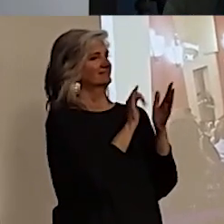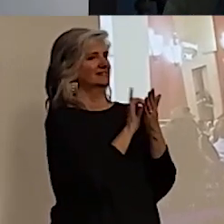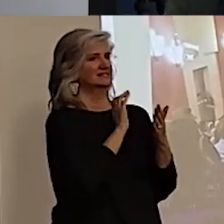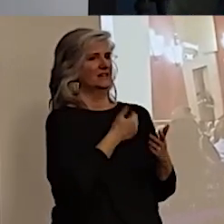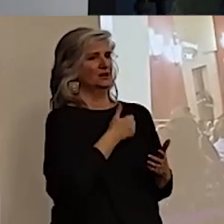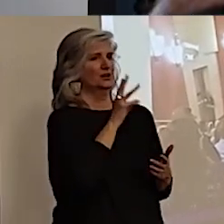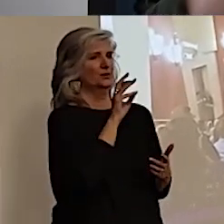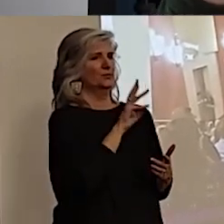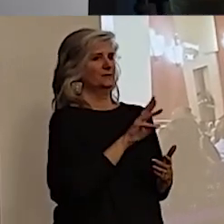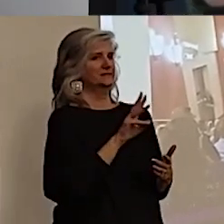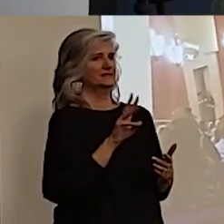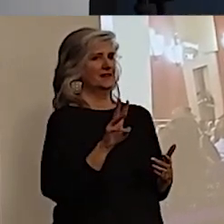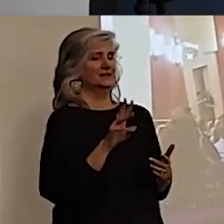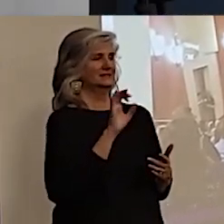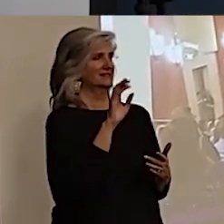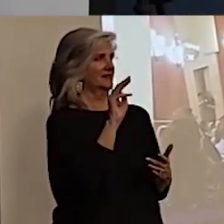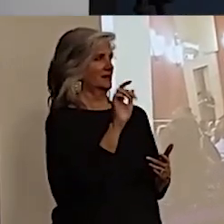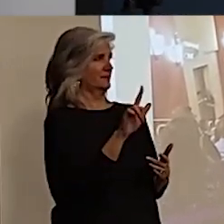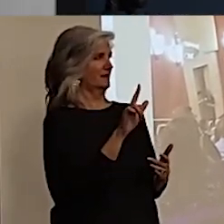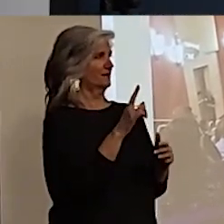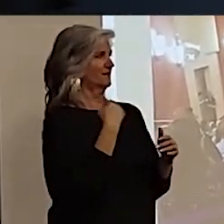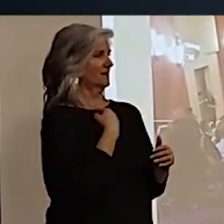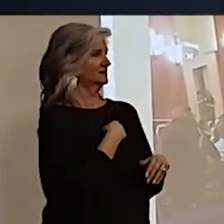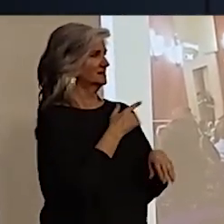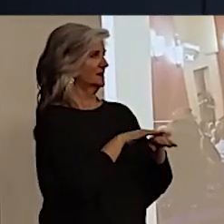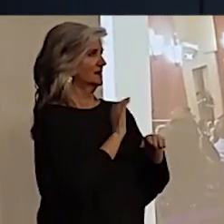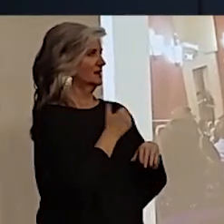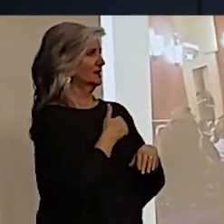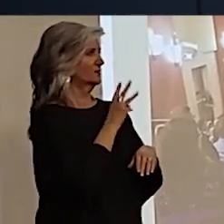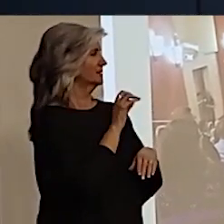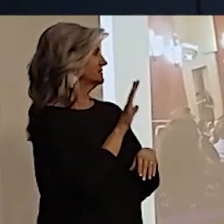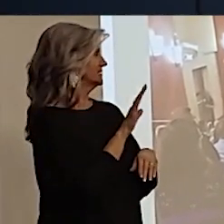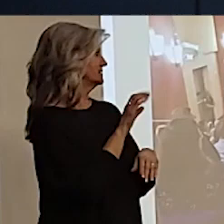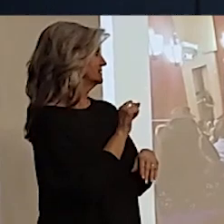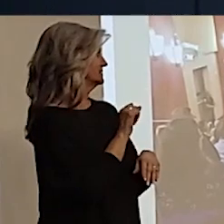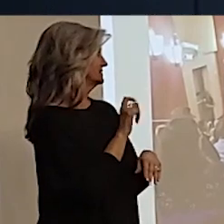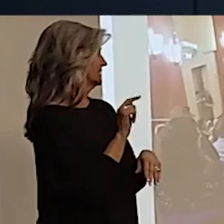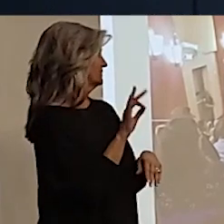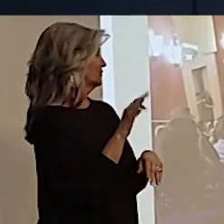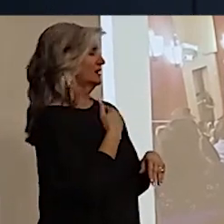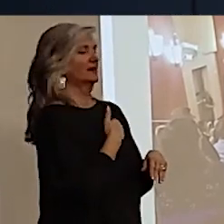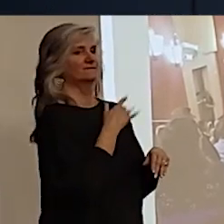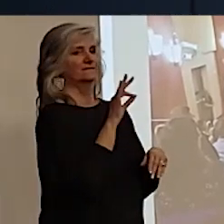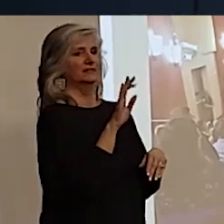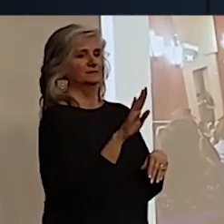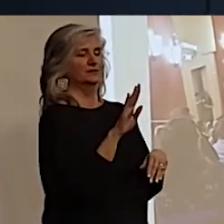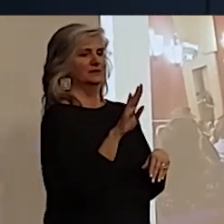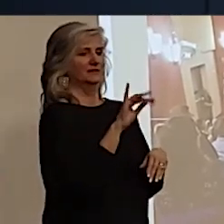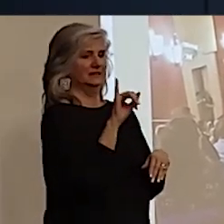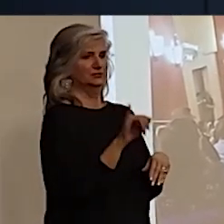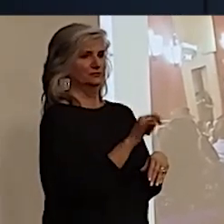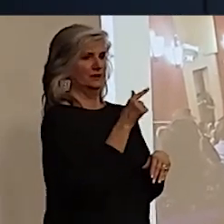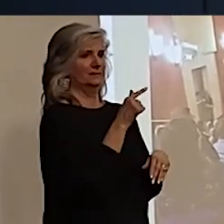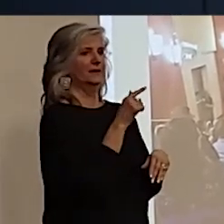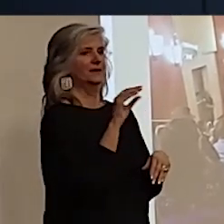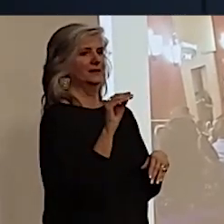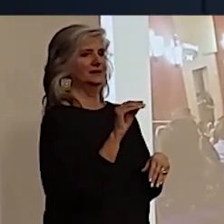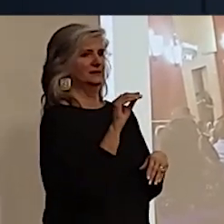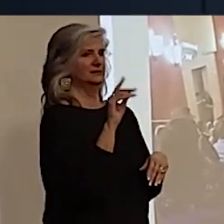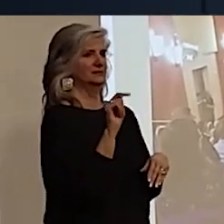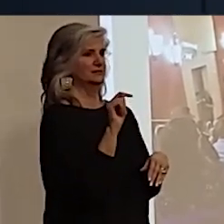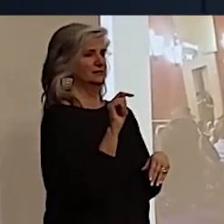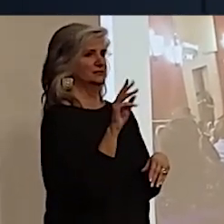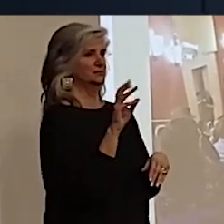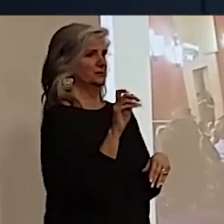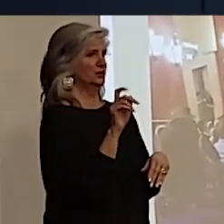website. There's a email us on our website, staff@cidac.org. We're on Facebook, Instagram, and Twitter. Any channel you can